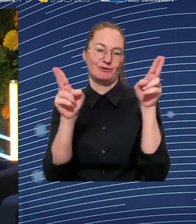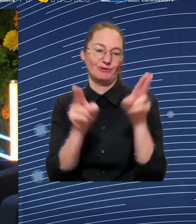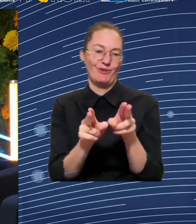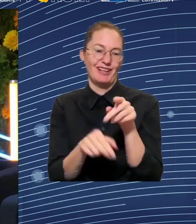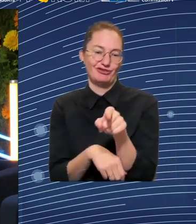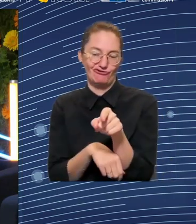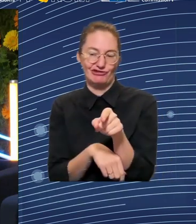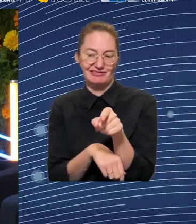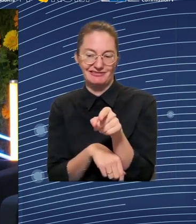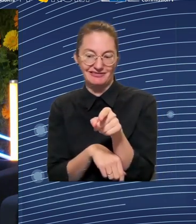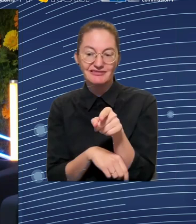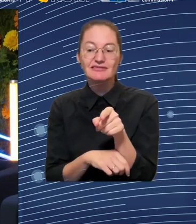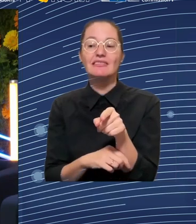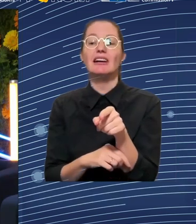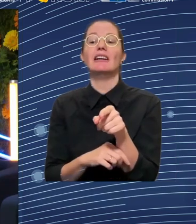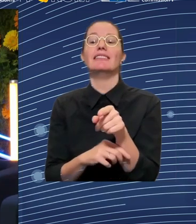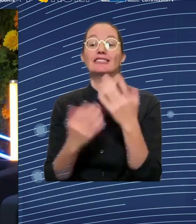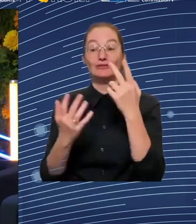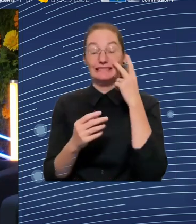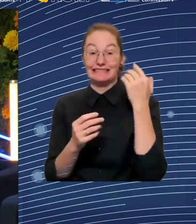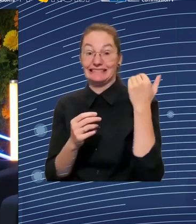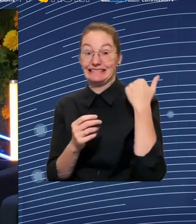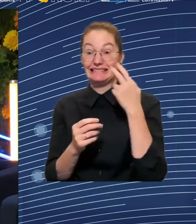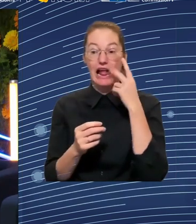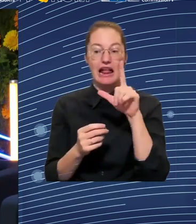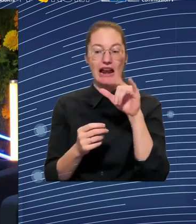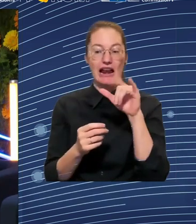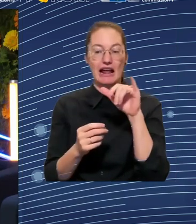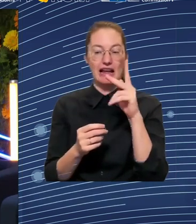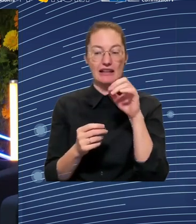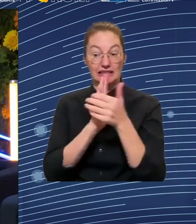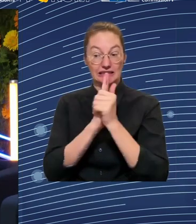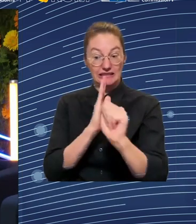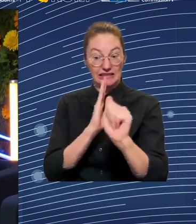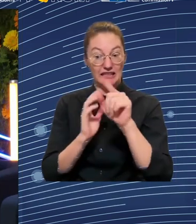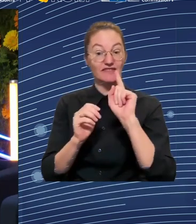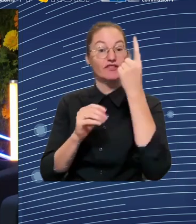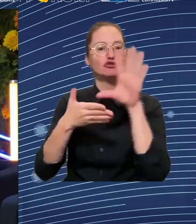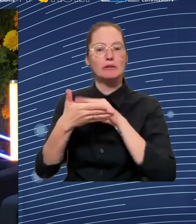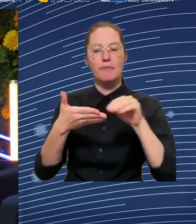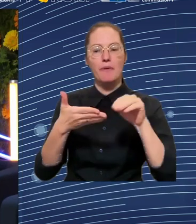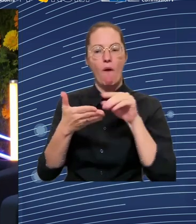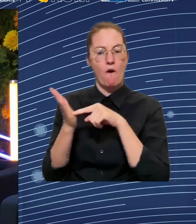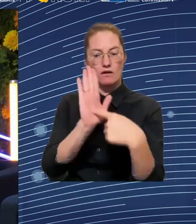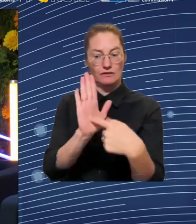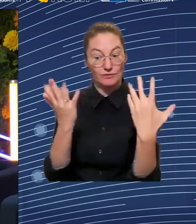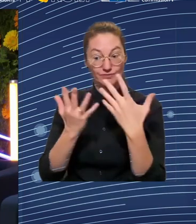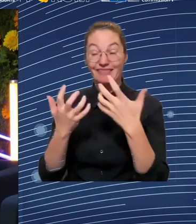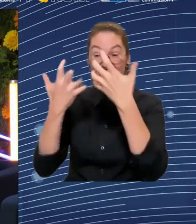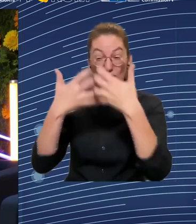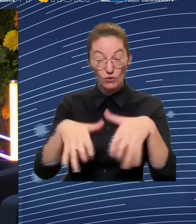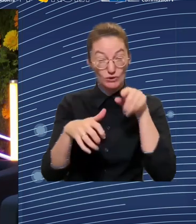pool by up to 20 times if they used a skills-first approach. So what is